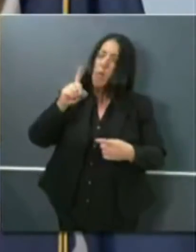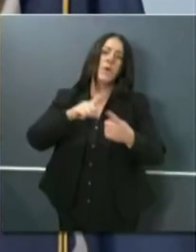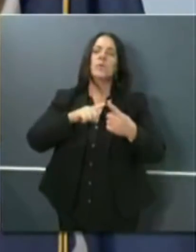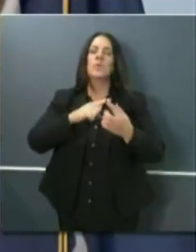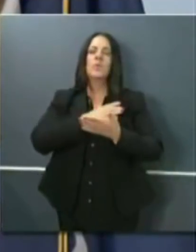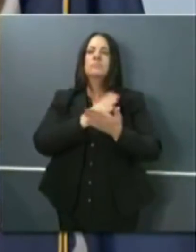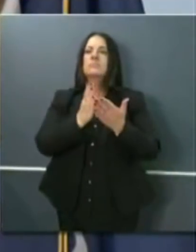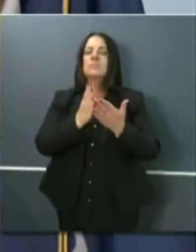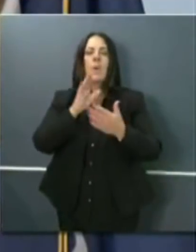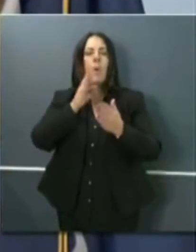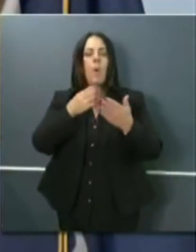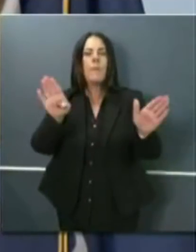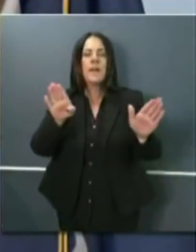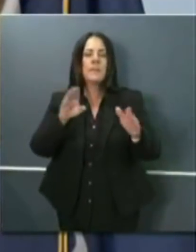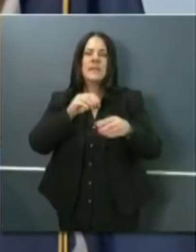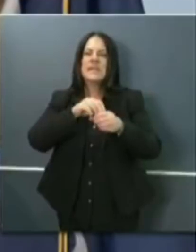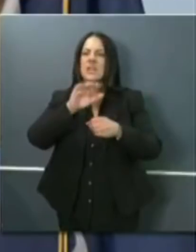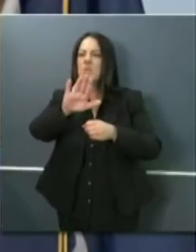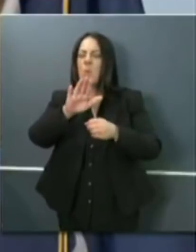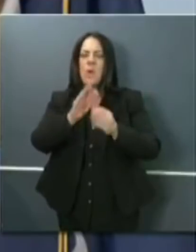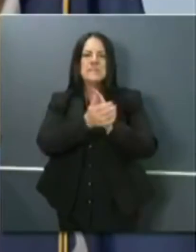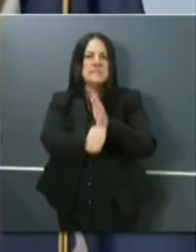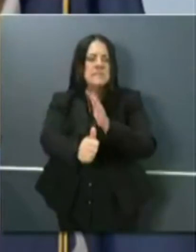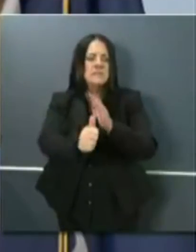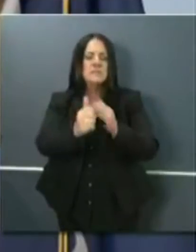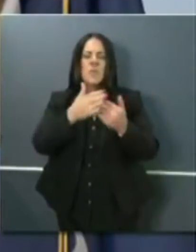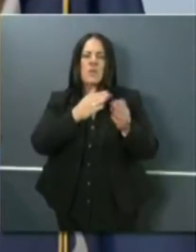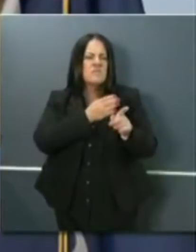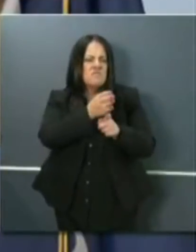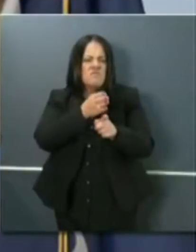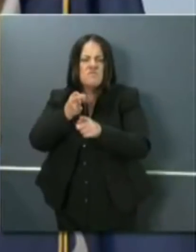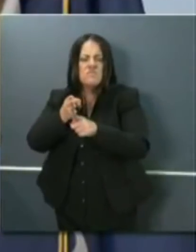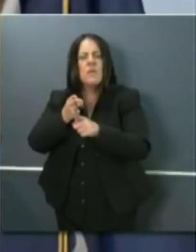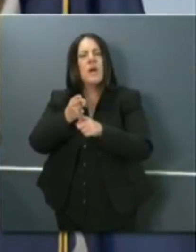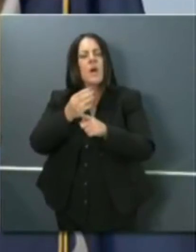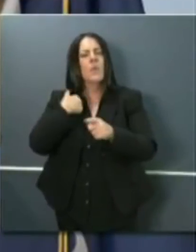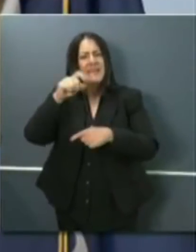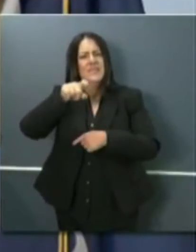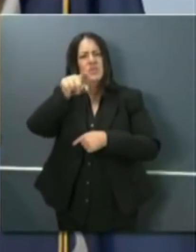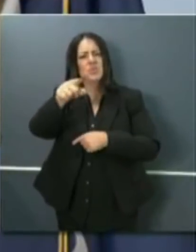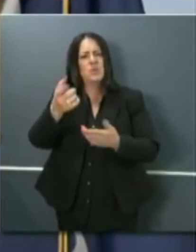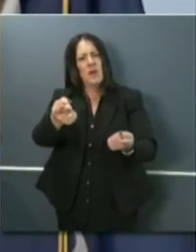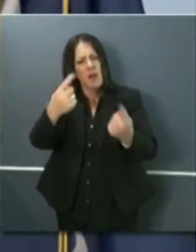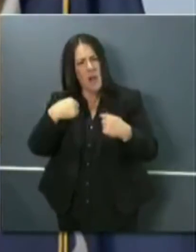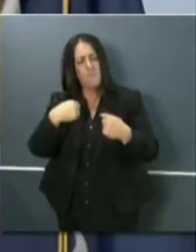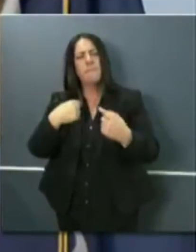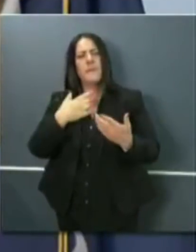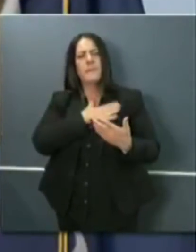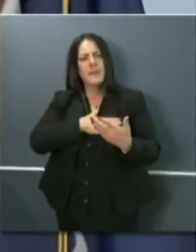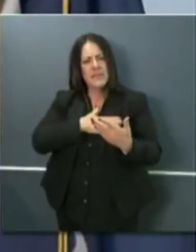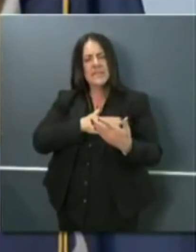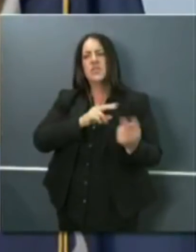particular expertise in any particular capacity, we need you, and we encourage you to take a look at that